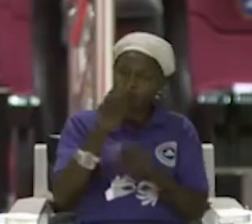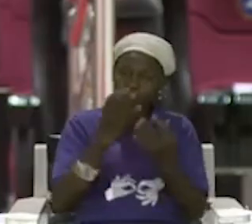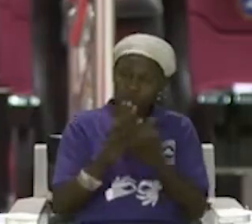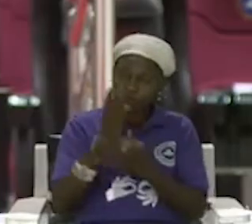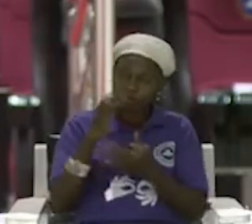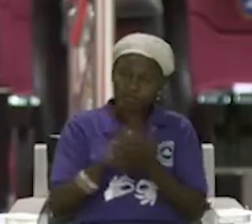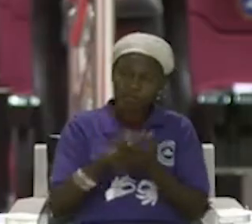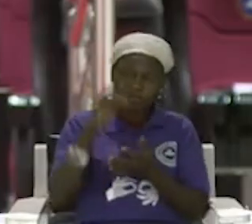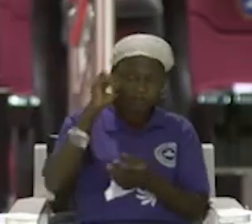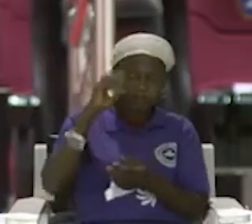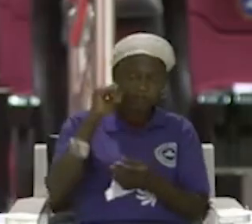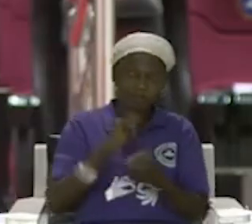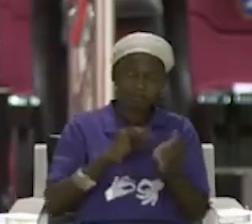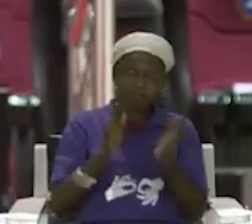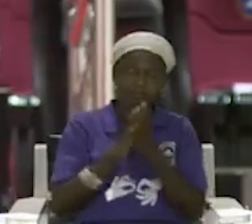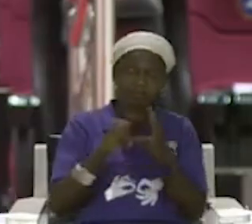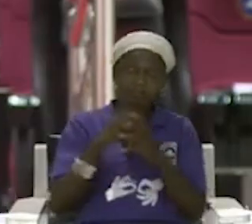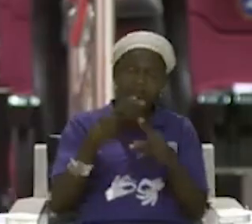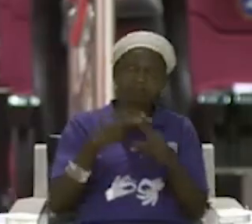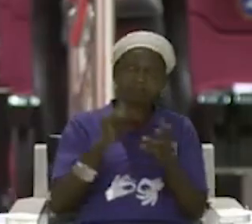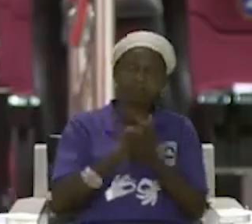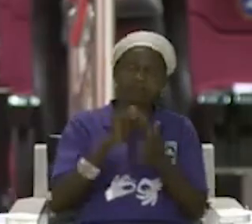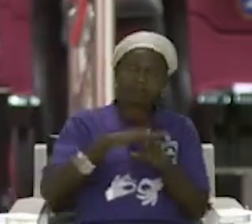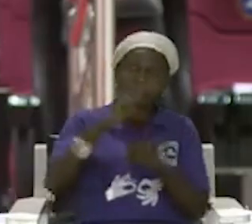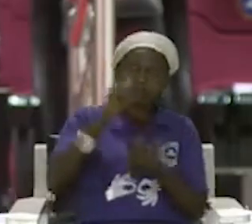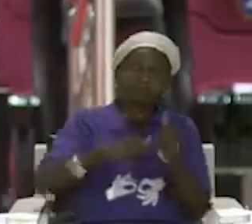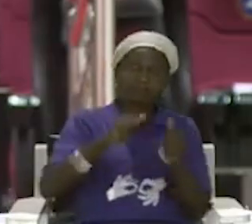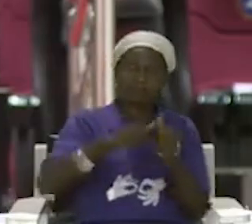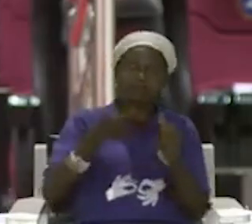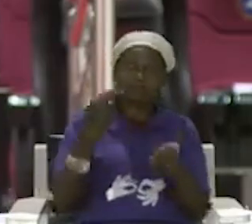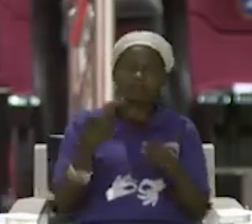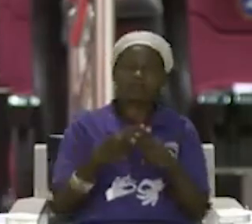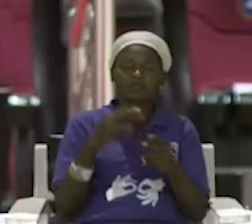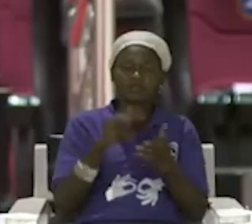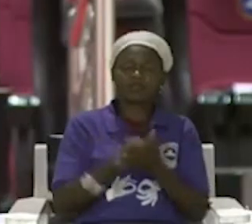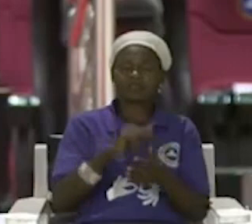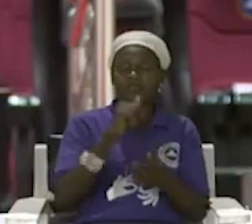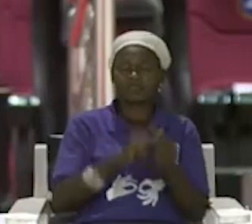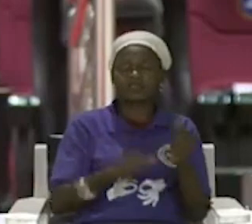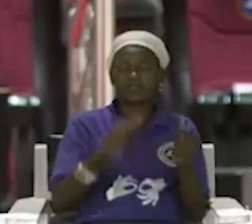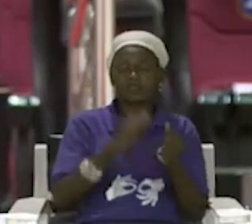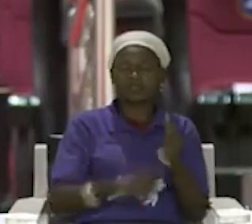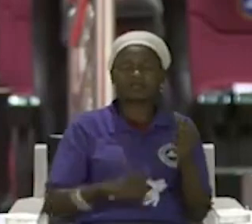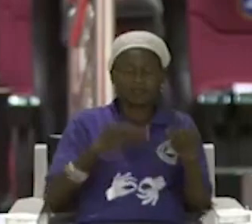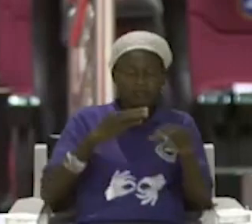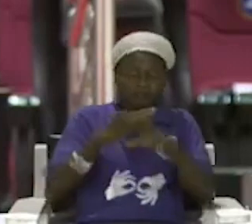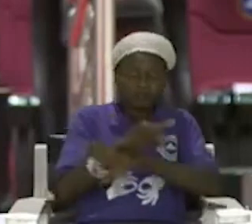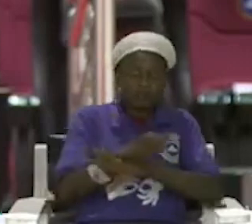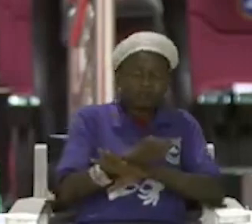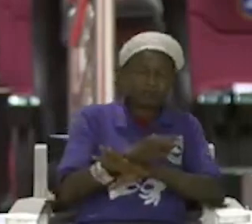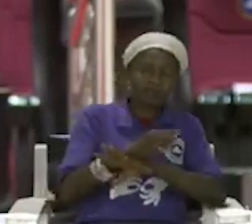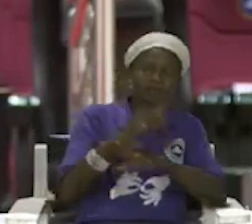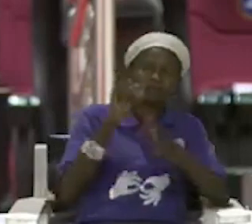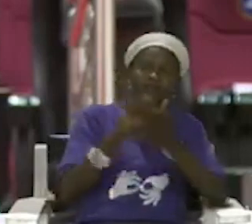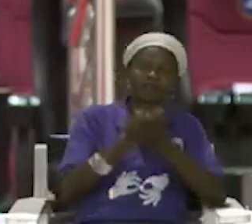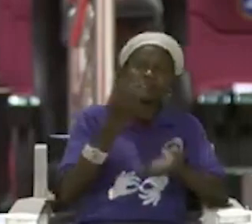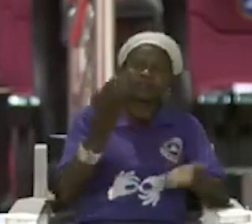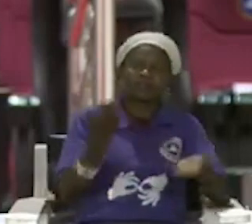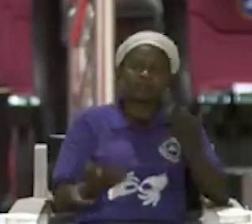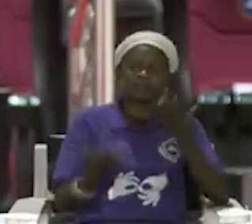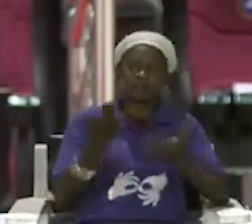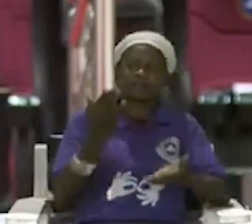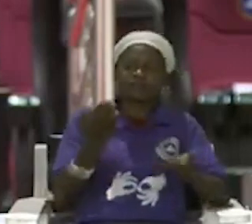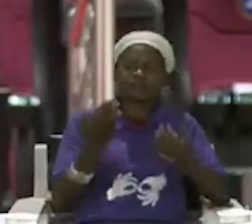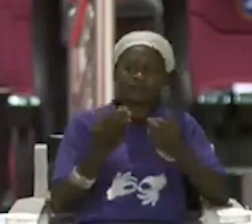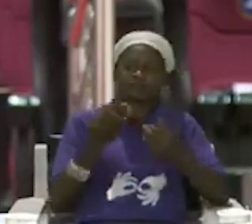I pray in the name that's above every other name that every force that may want one way